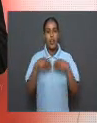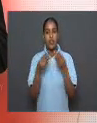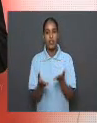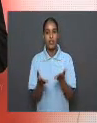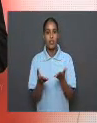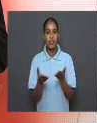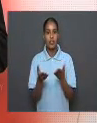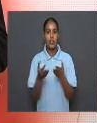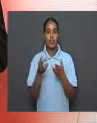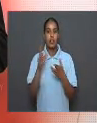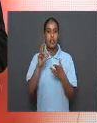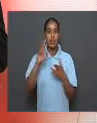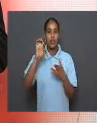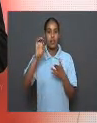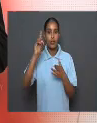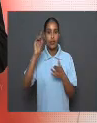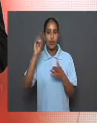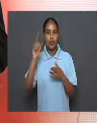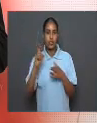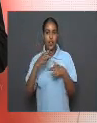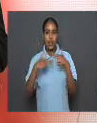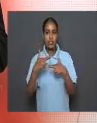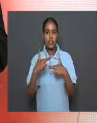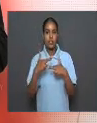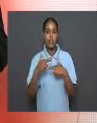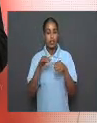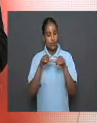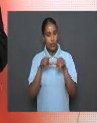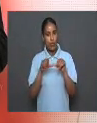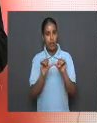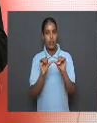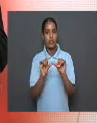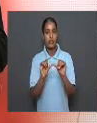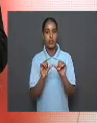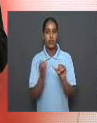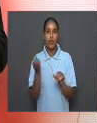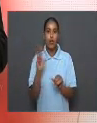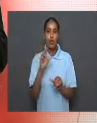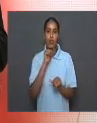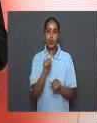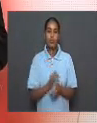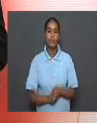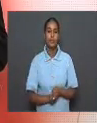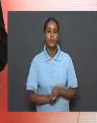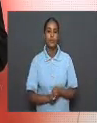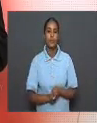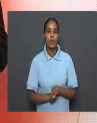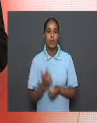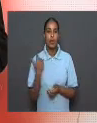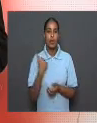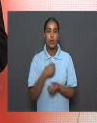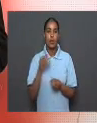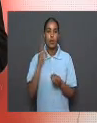given redox reaction is spontaneous or not. We